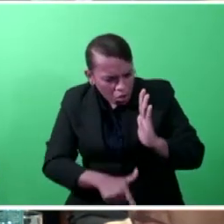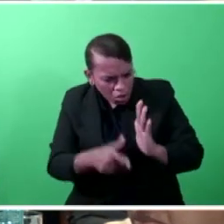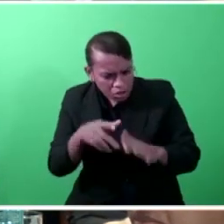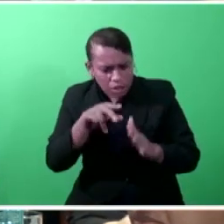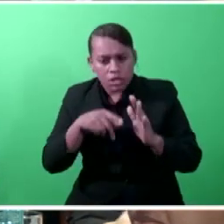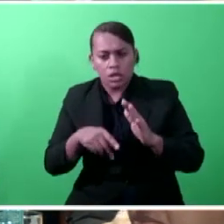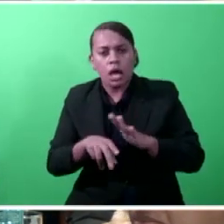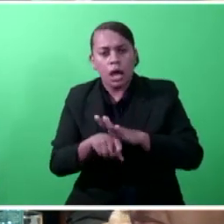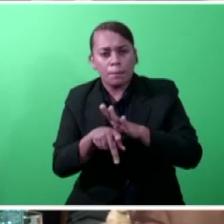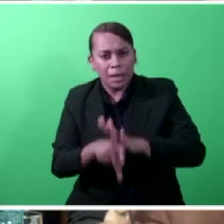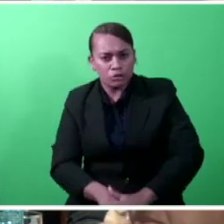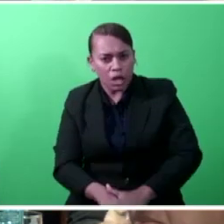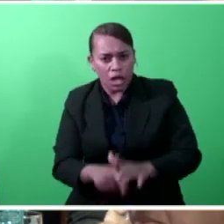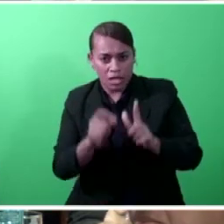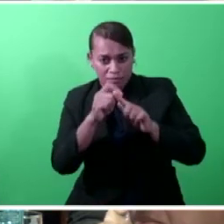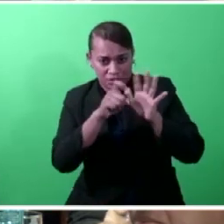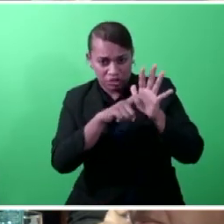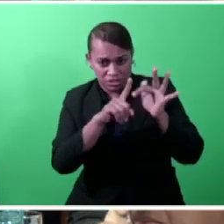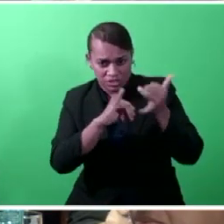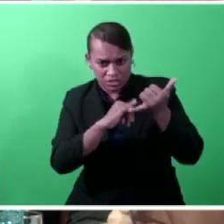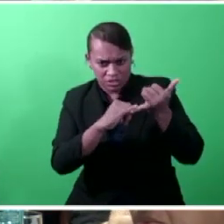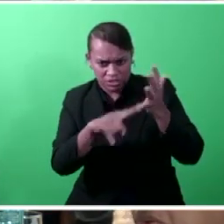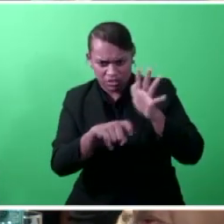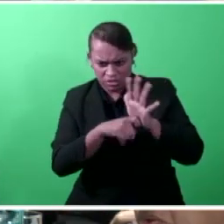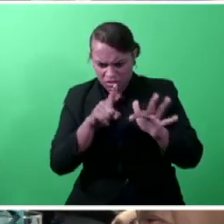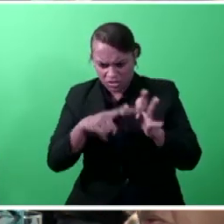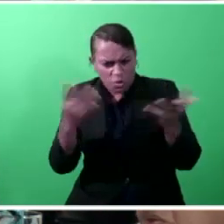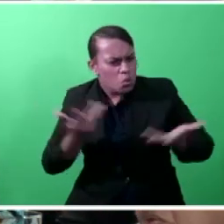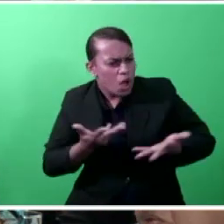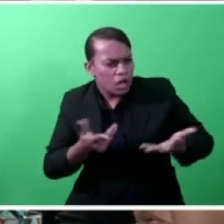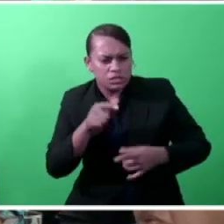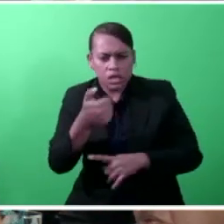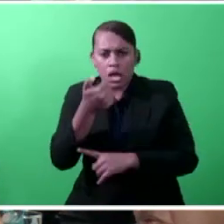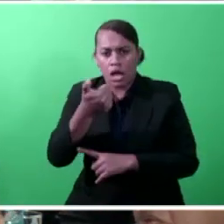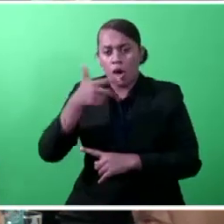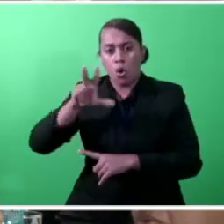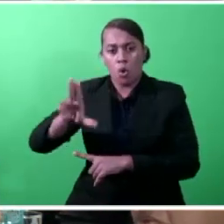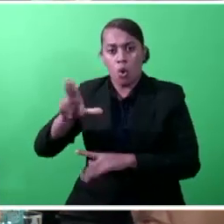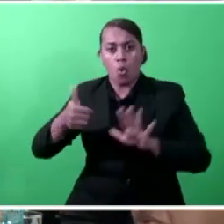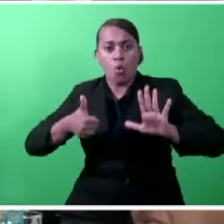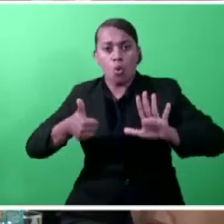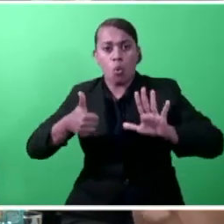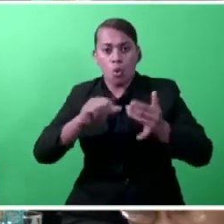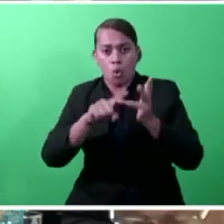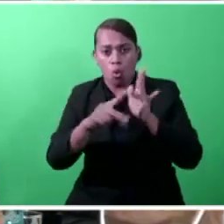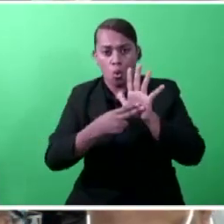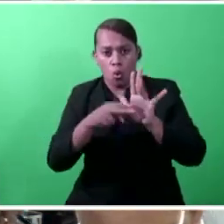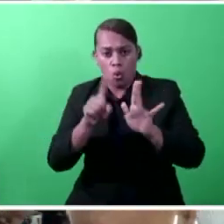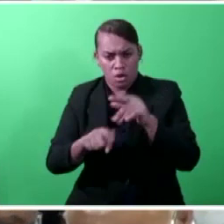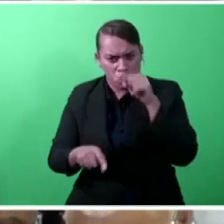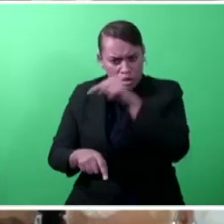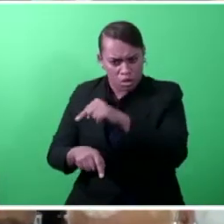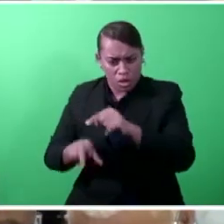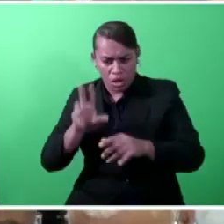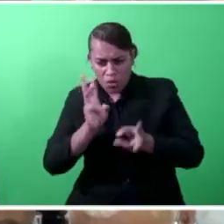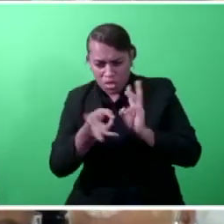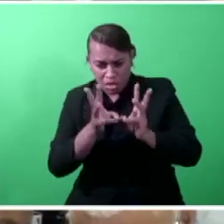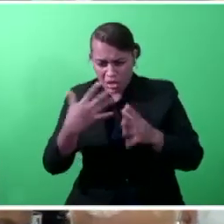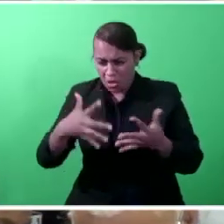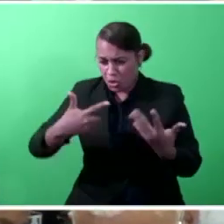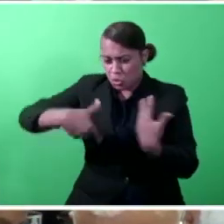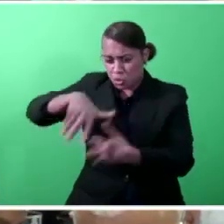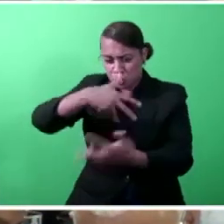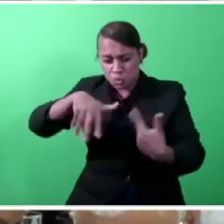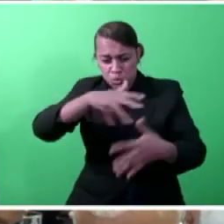981.9 hectopascals at Oneilau on the 30th of December. Weather buoys tethered off the coast of